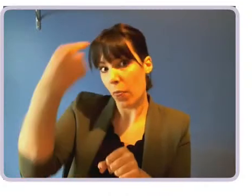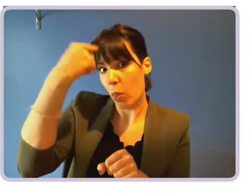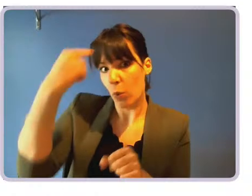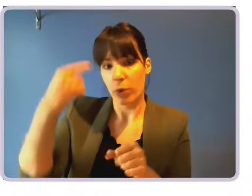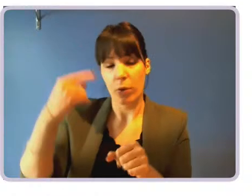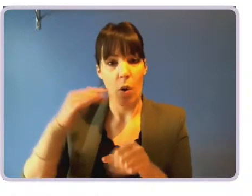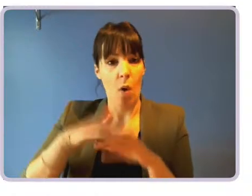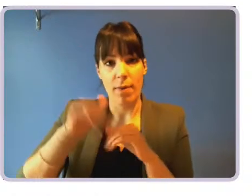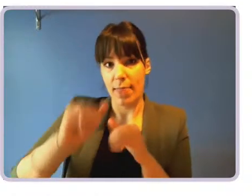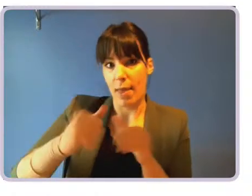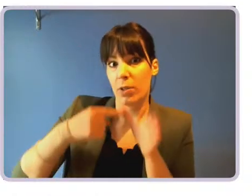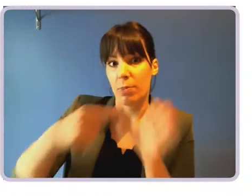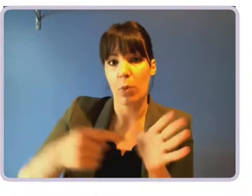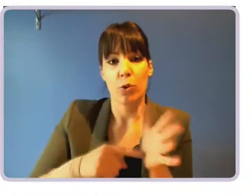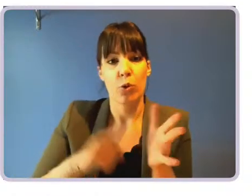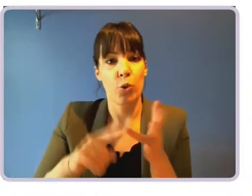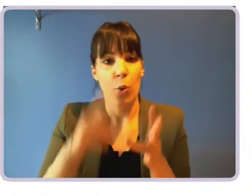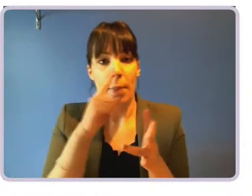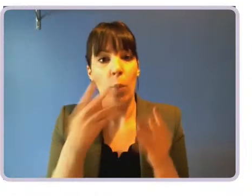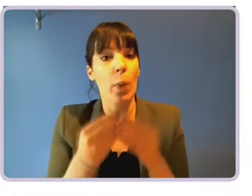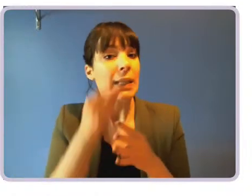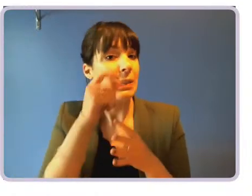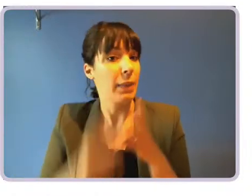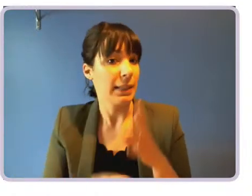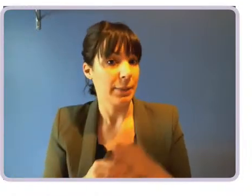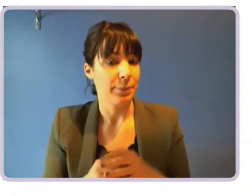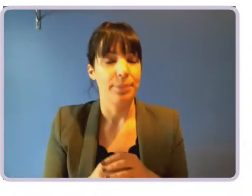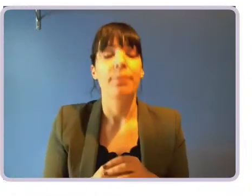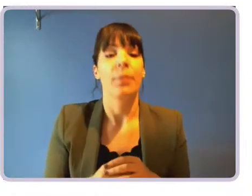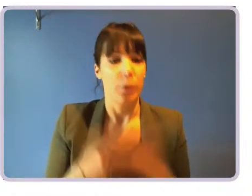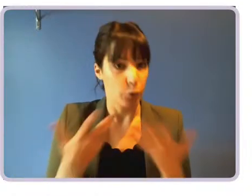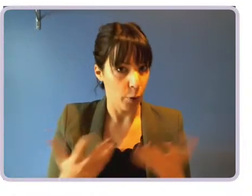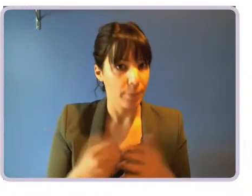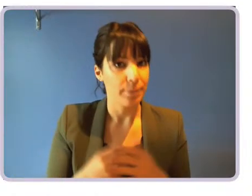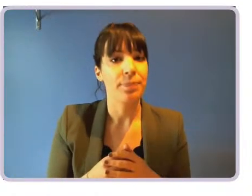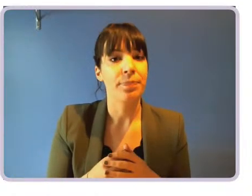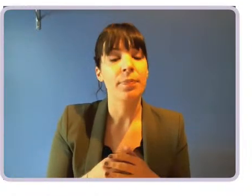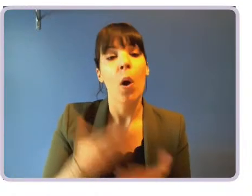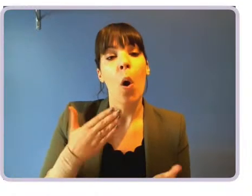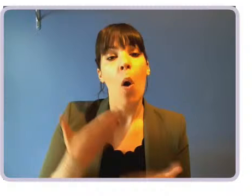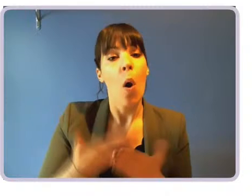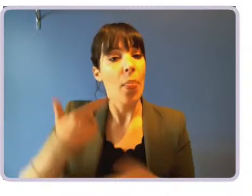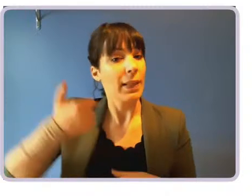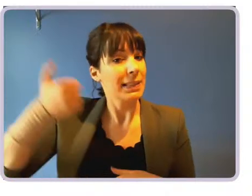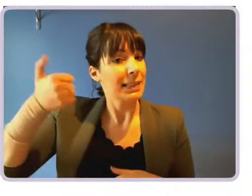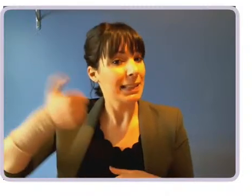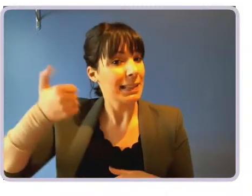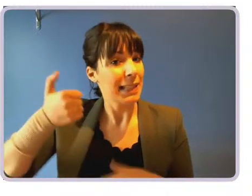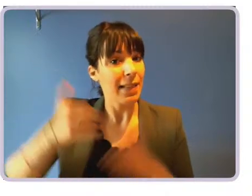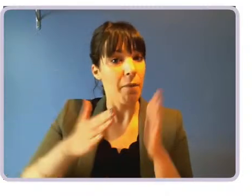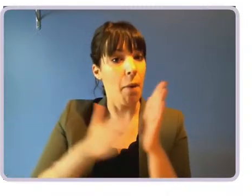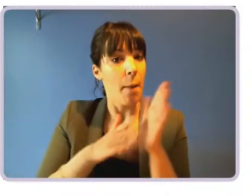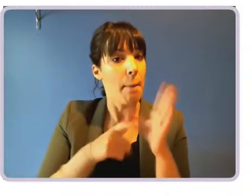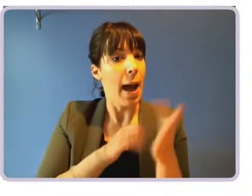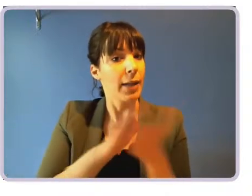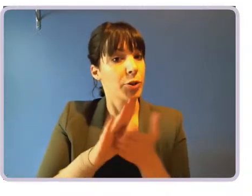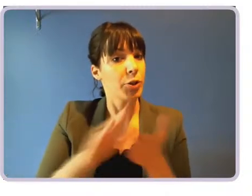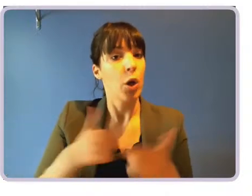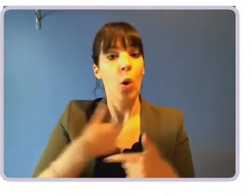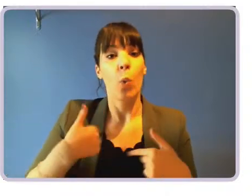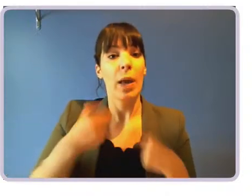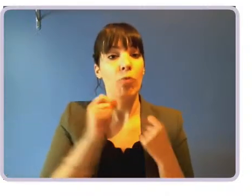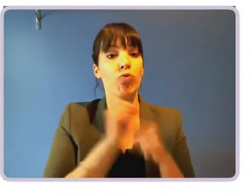with disabilities. So on the 16th of March, we released a statement, which I'll come back